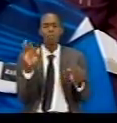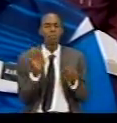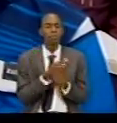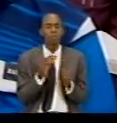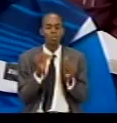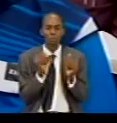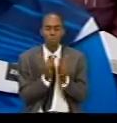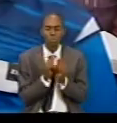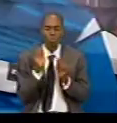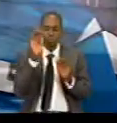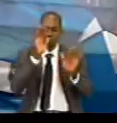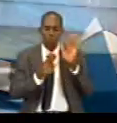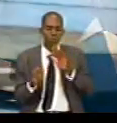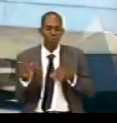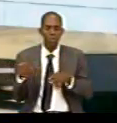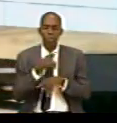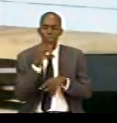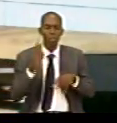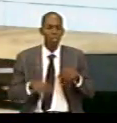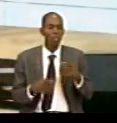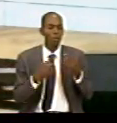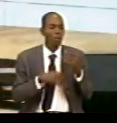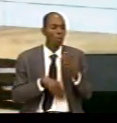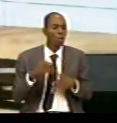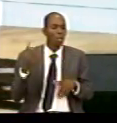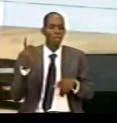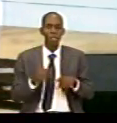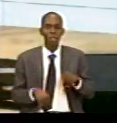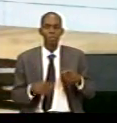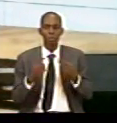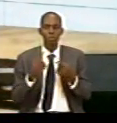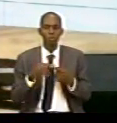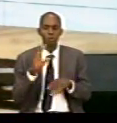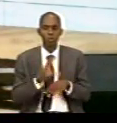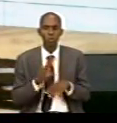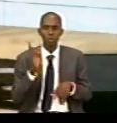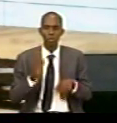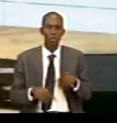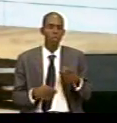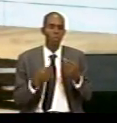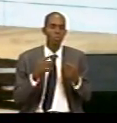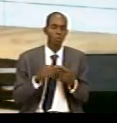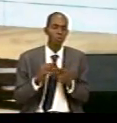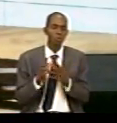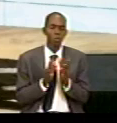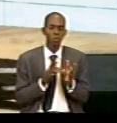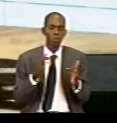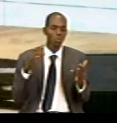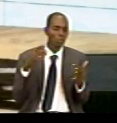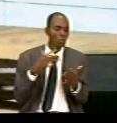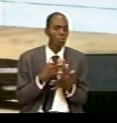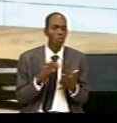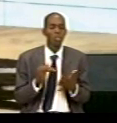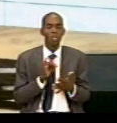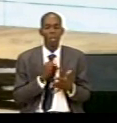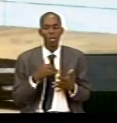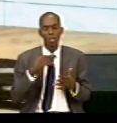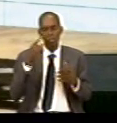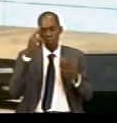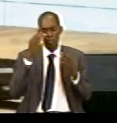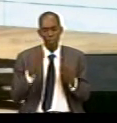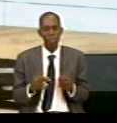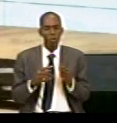cannot come out, they cannot come to church, they cannot come to Bible study. I've decided, I'm not, once it